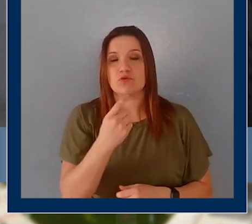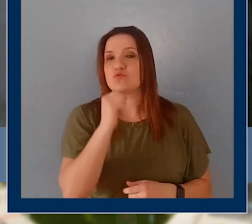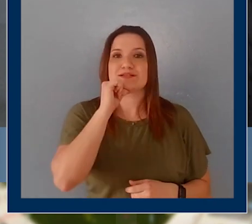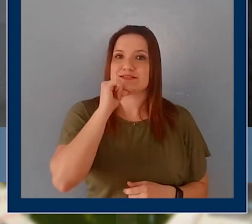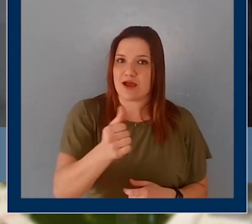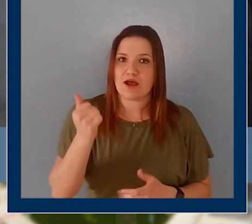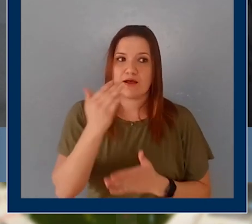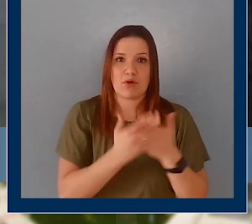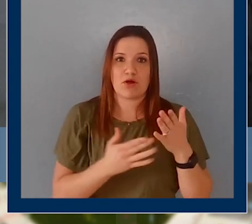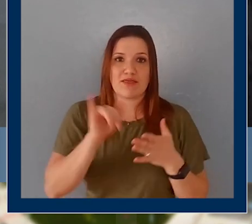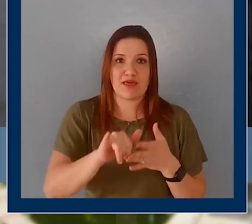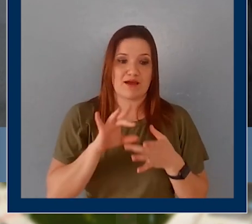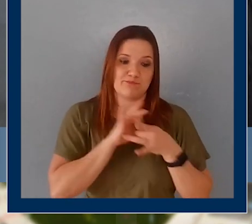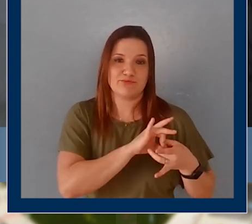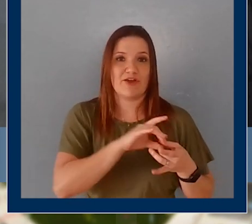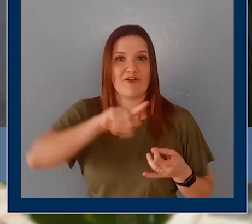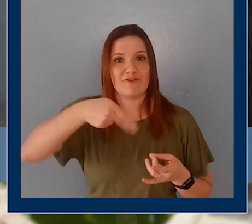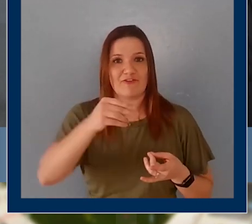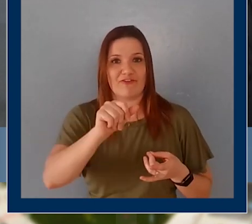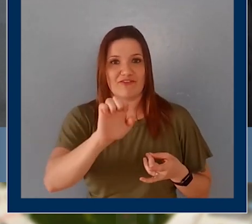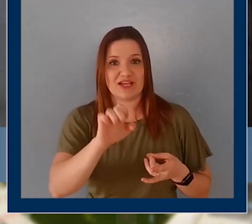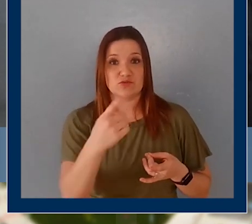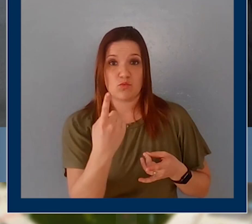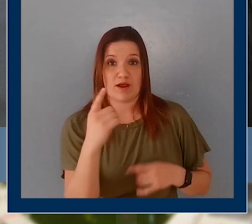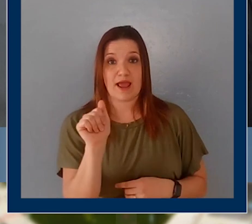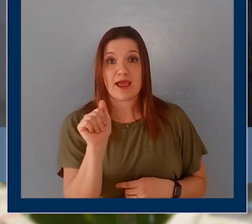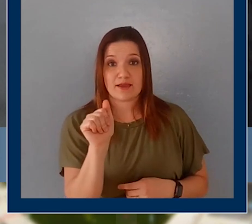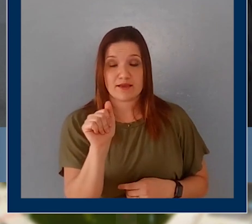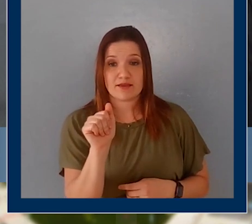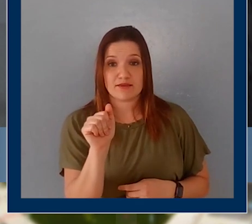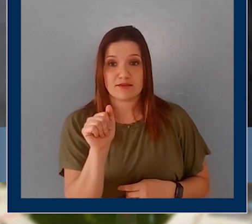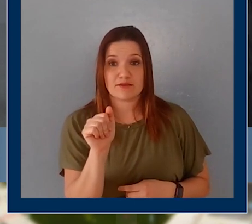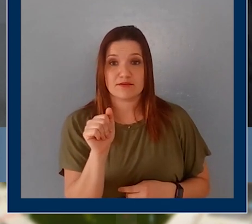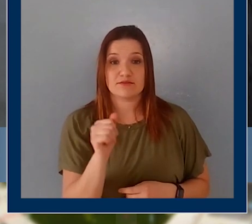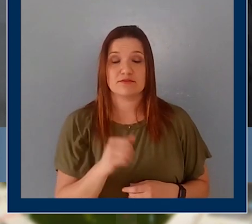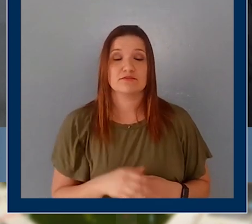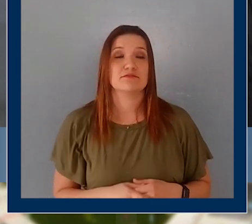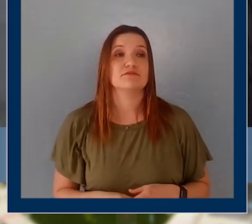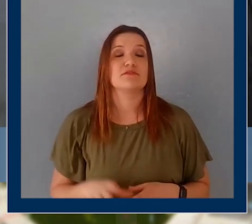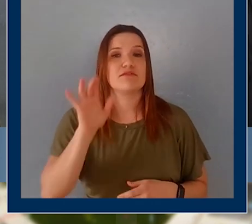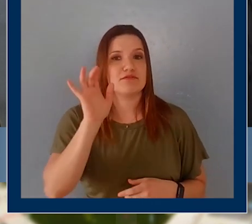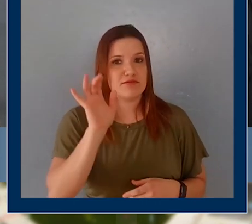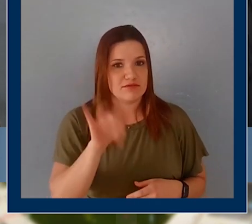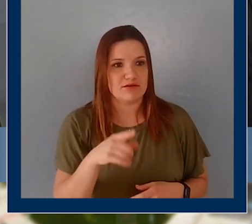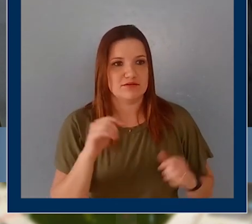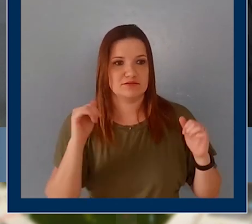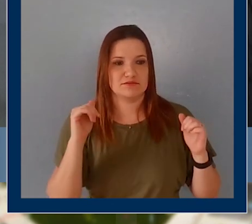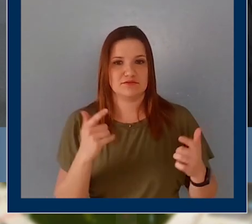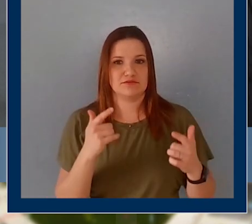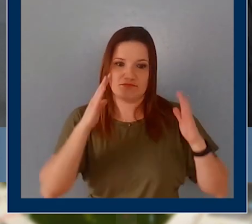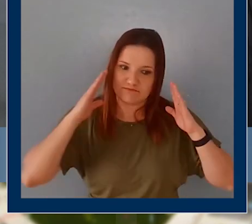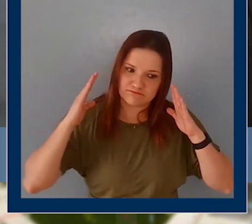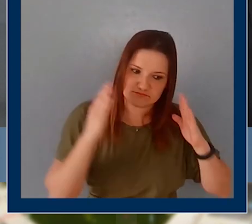state threatened to take away the licenses of doctors or nurses or anybody else who